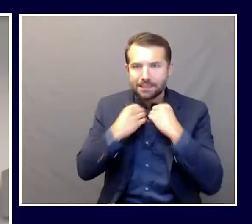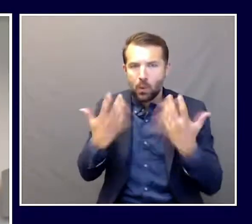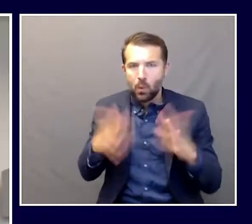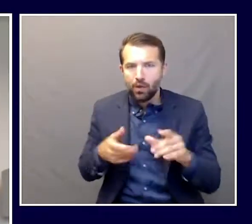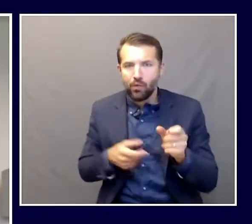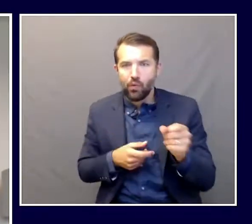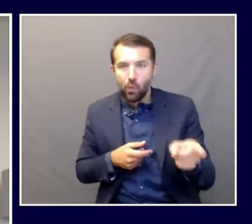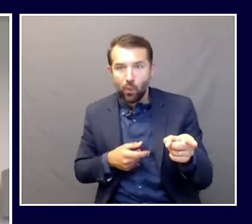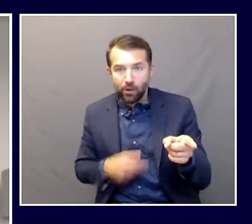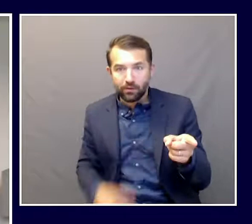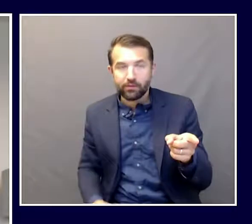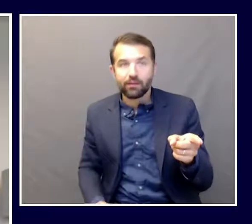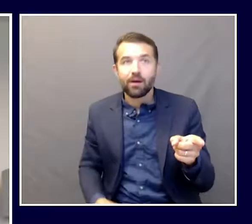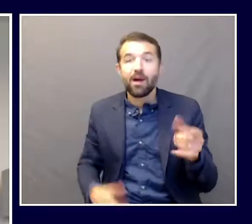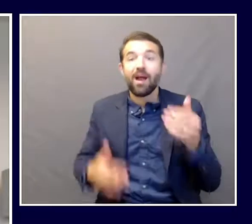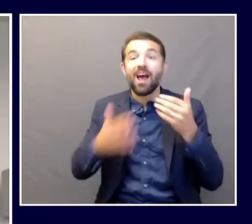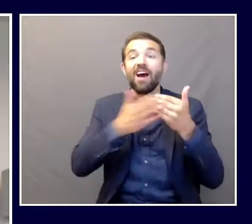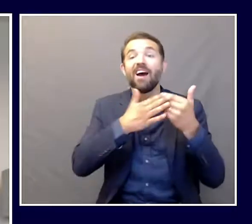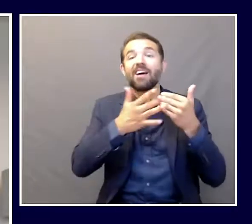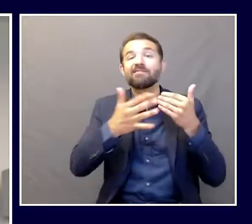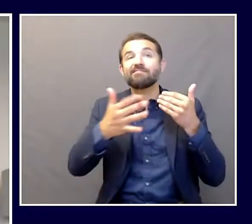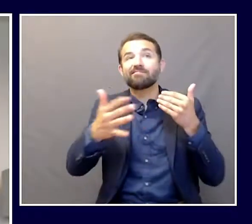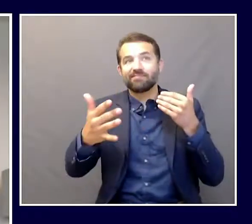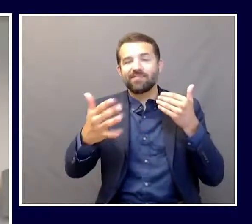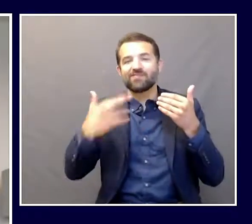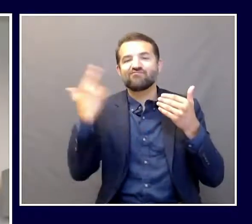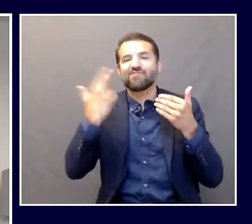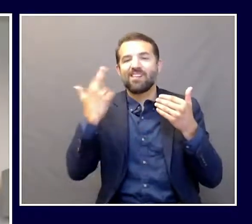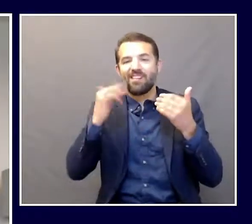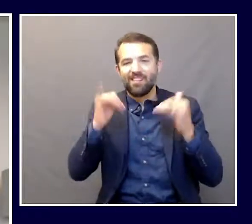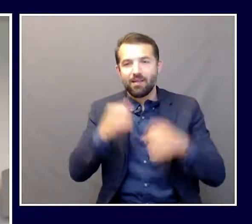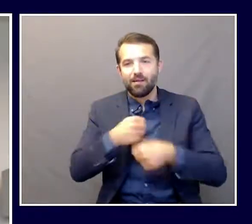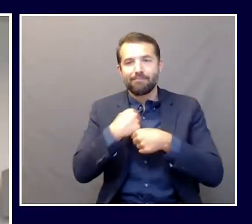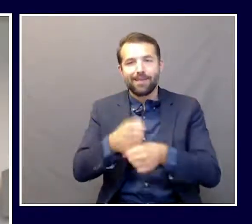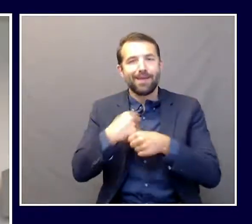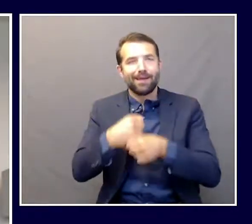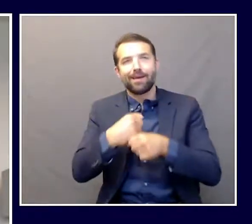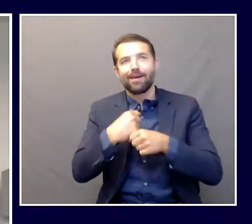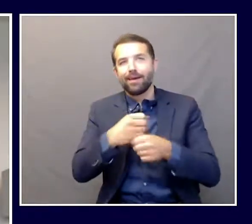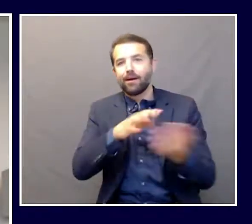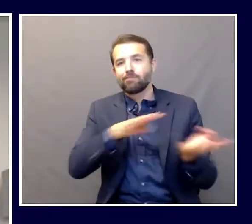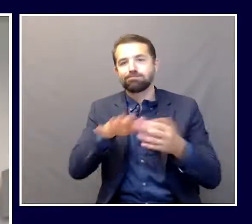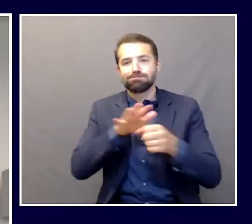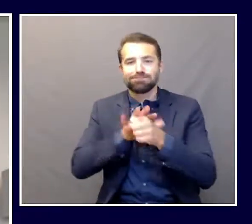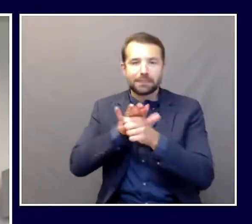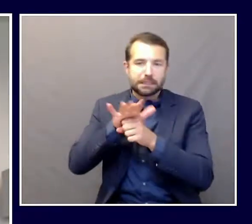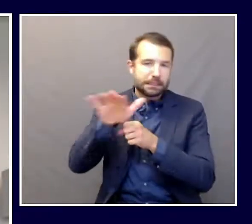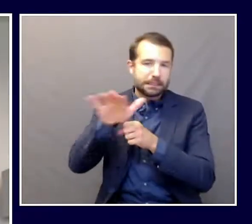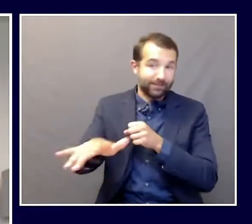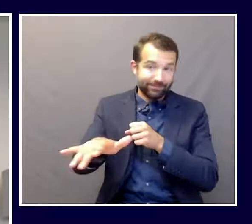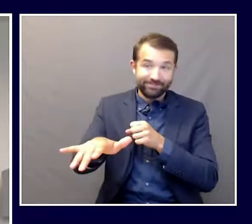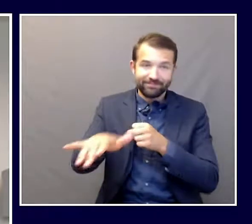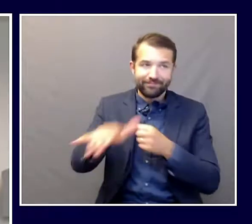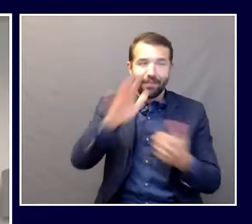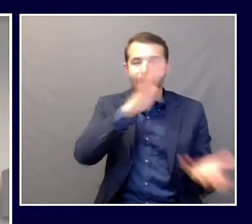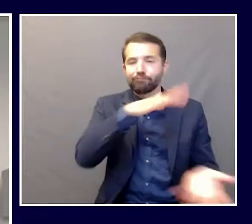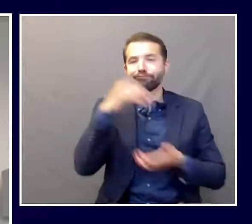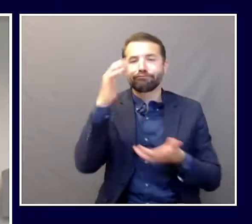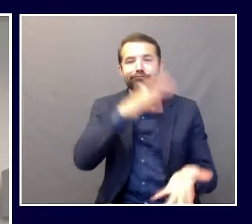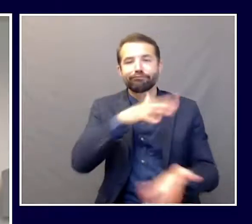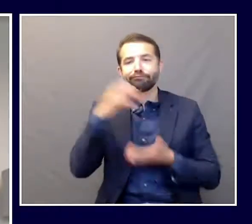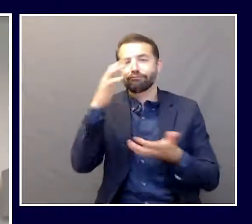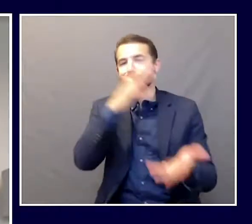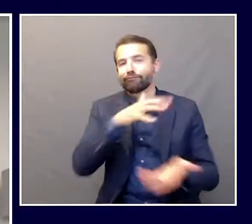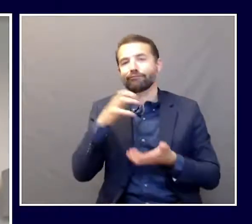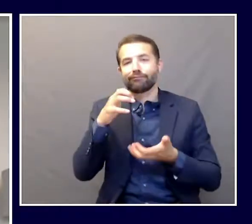say, focusing on getting every single person who wants to get vaccinated at the time they show up, even if it entails